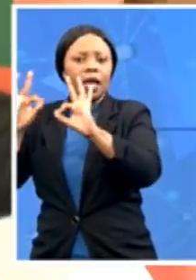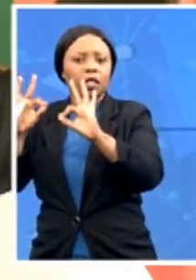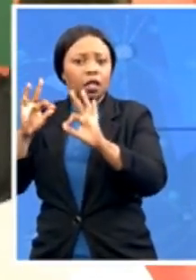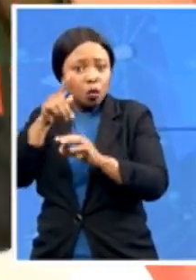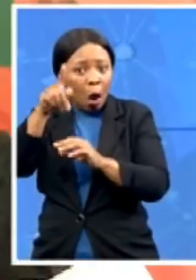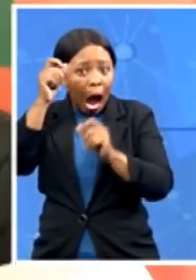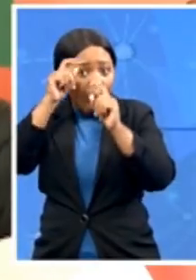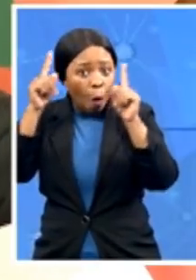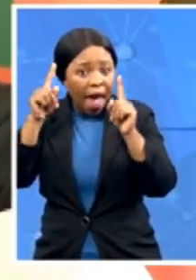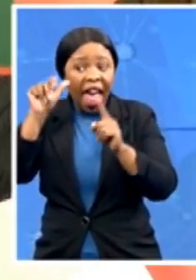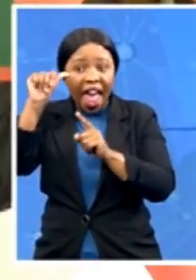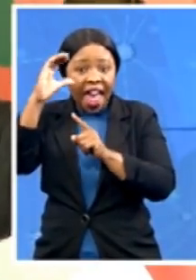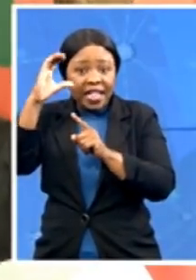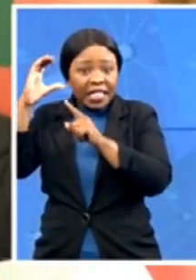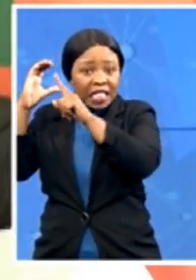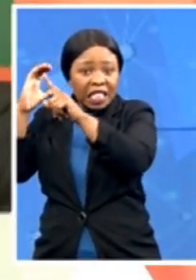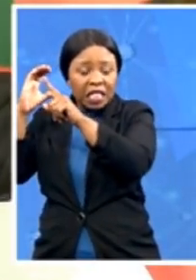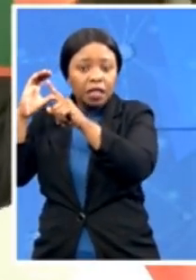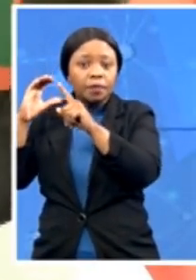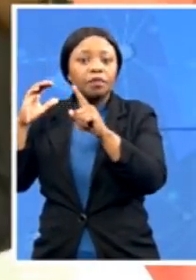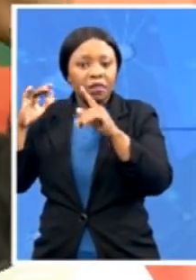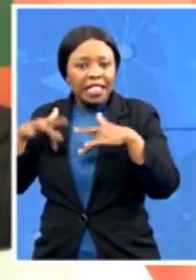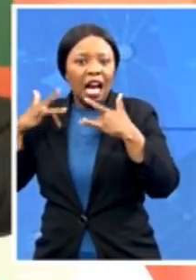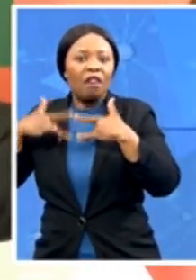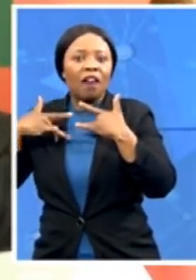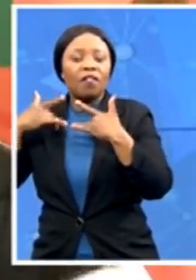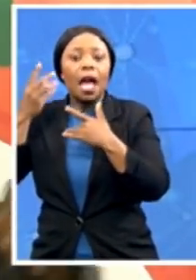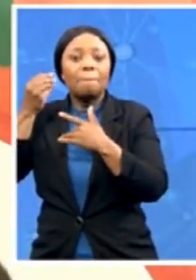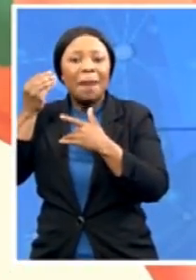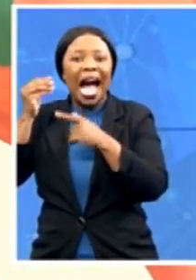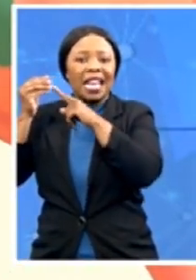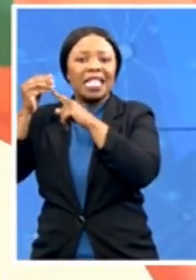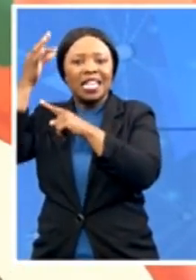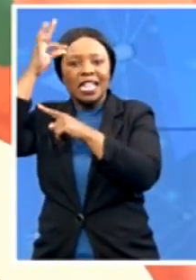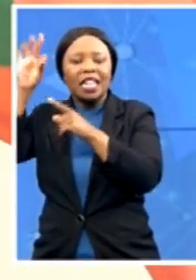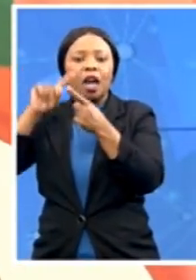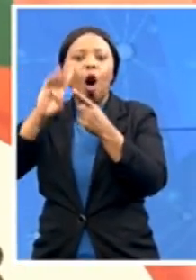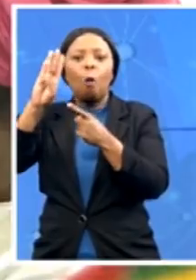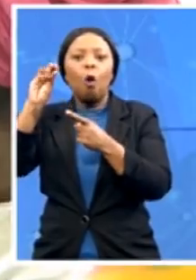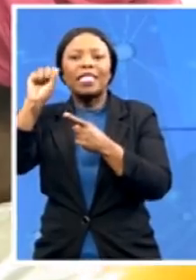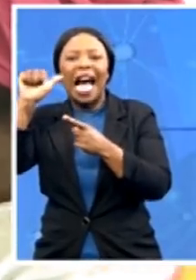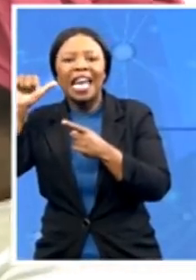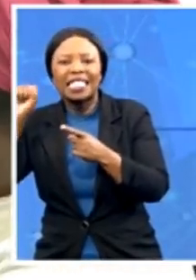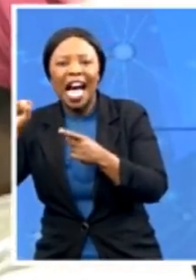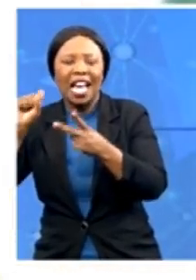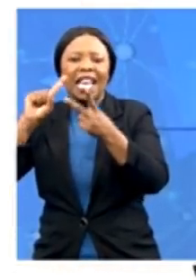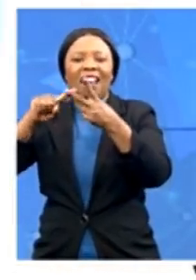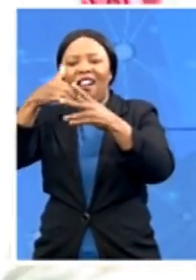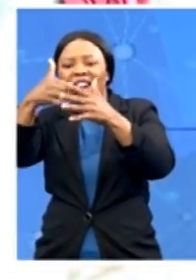survivor ngemali ze state trouble sasa ntontoni zonke zo zintweso.